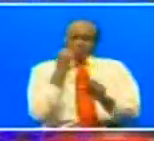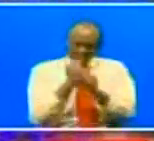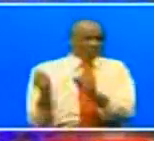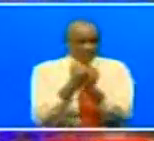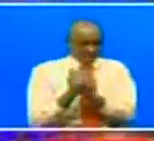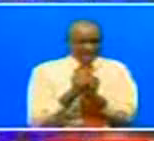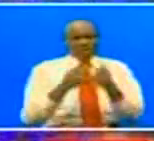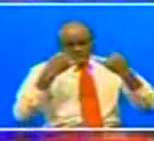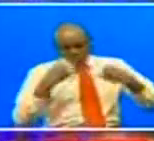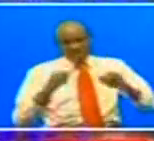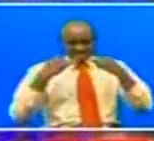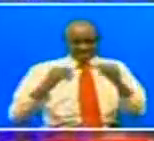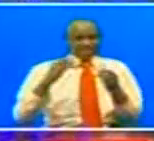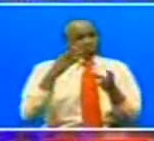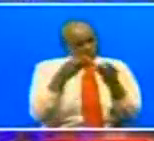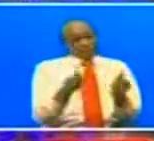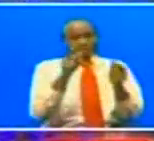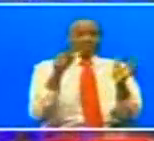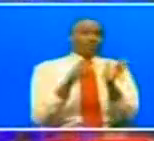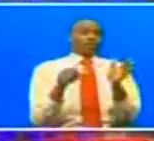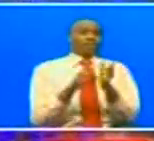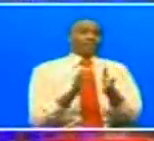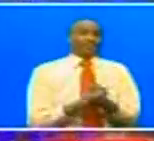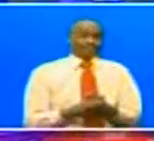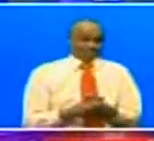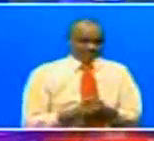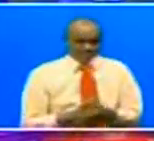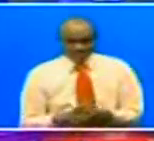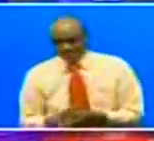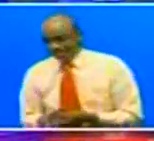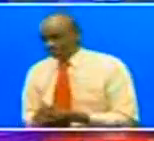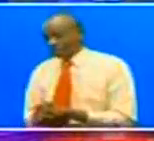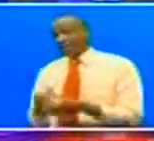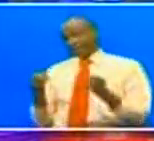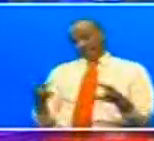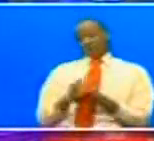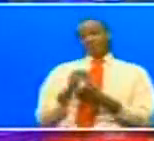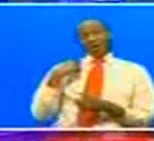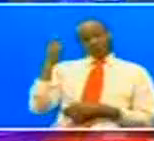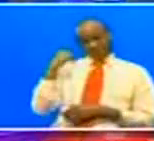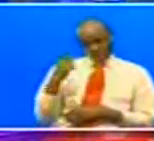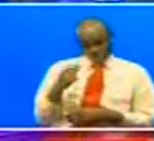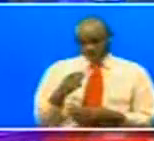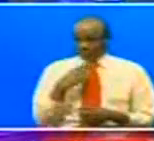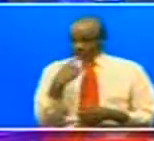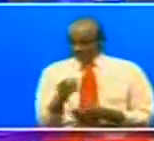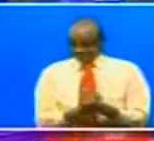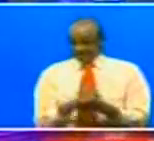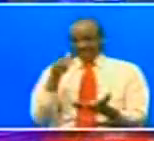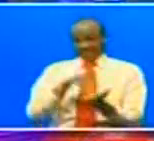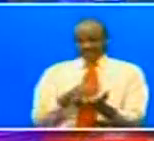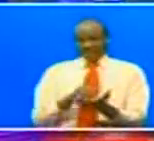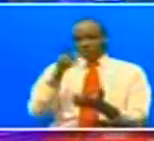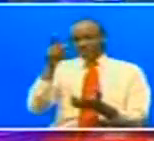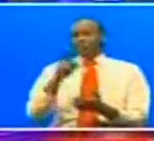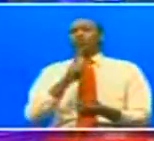together to try and tackle this threat at source. Okay, brings me back to the travel advisory, Belosi. Again, you know, these